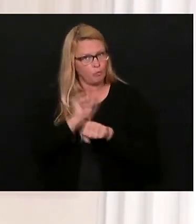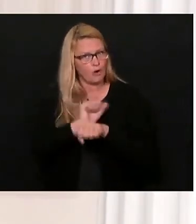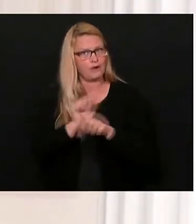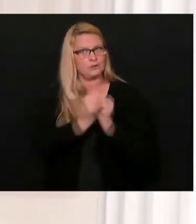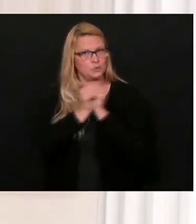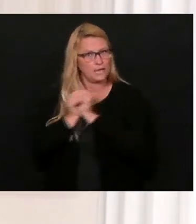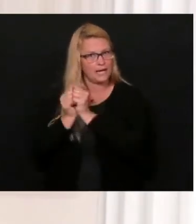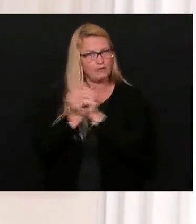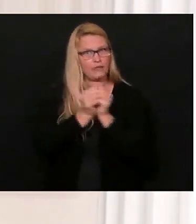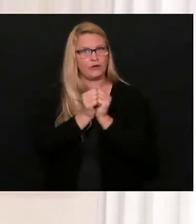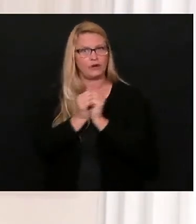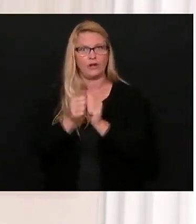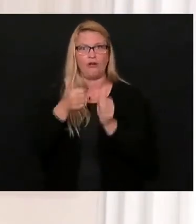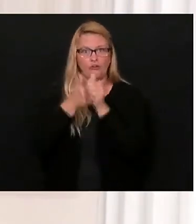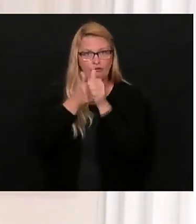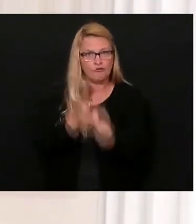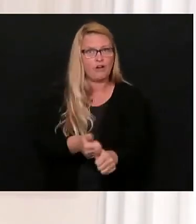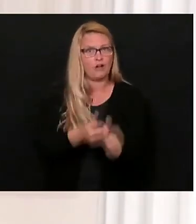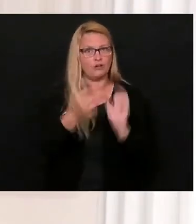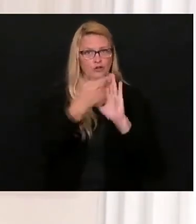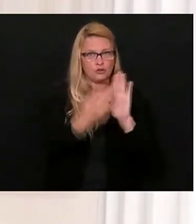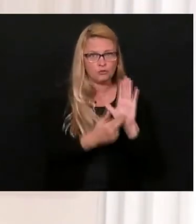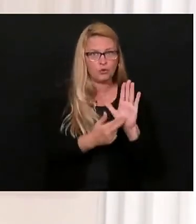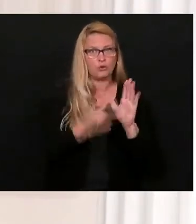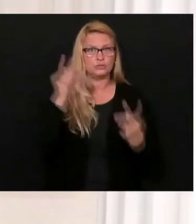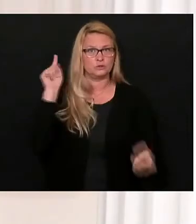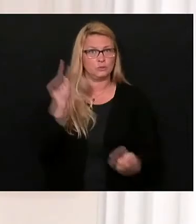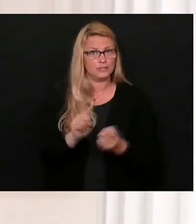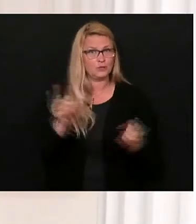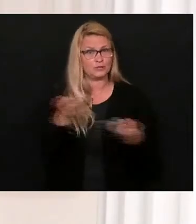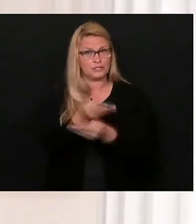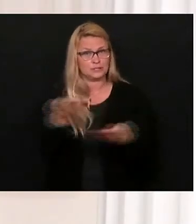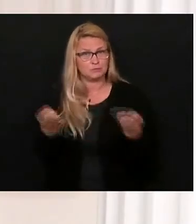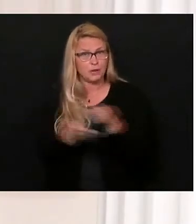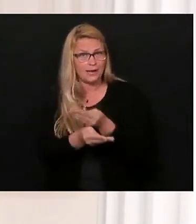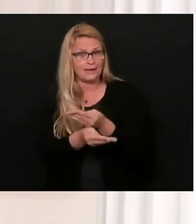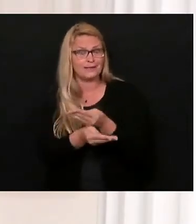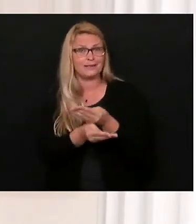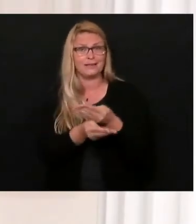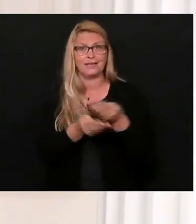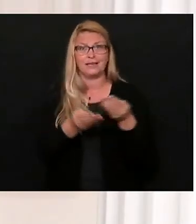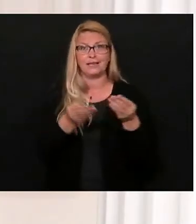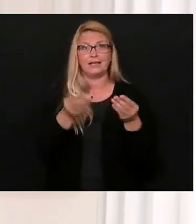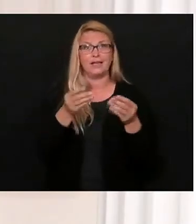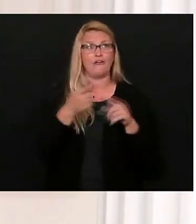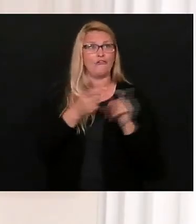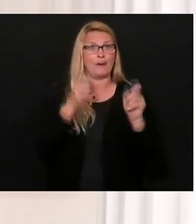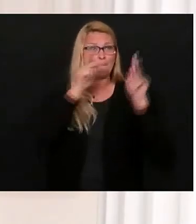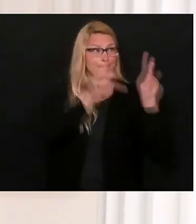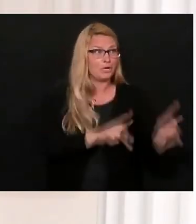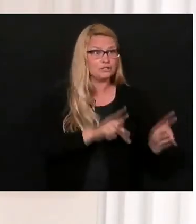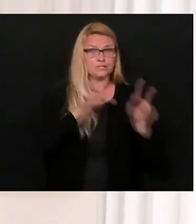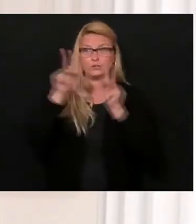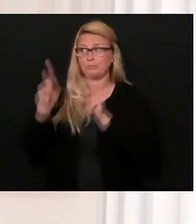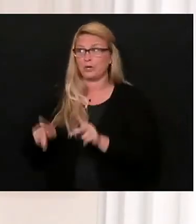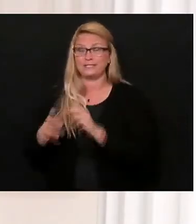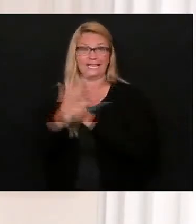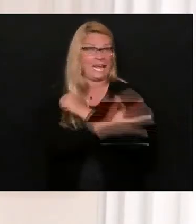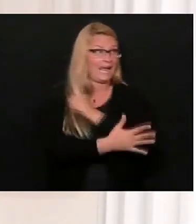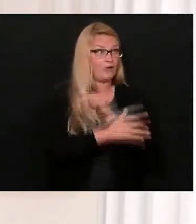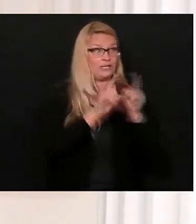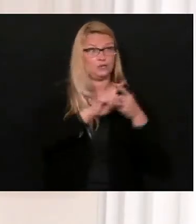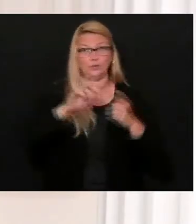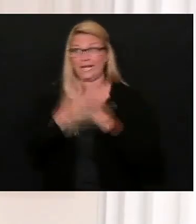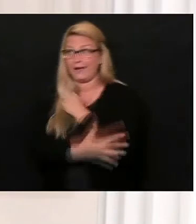feels are the right strategies to reduce the spread, person to person, county to county spread of COVID-19 in